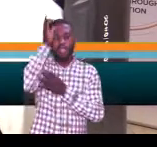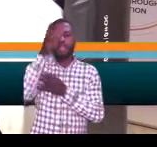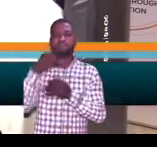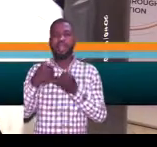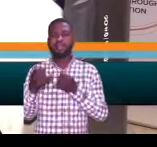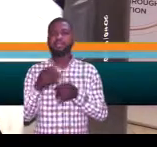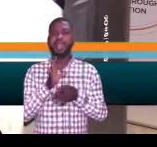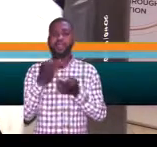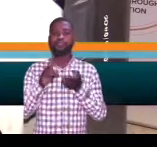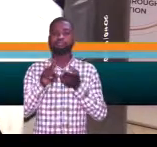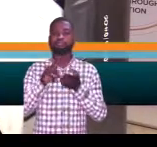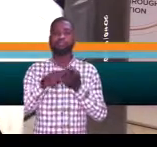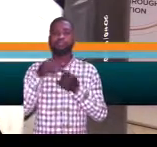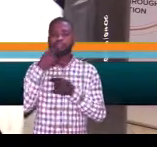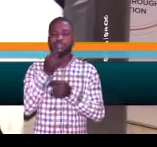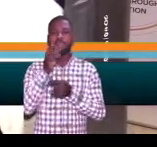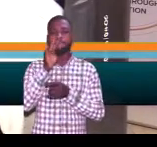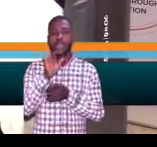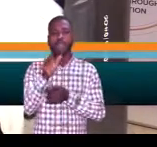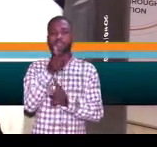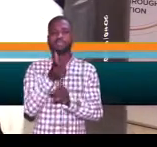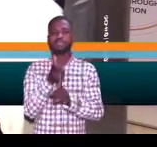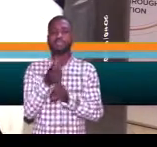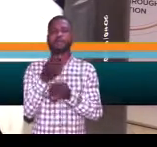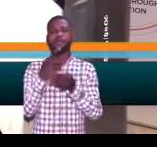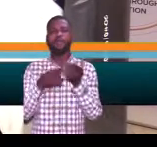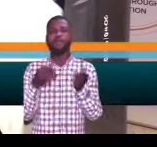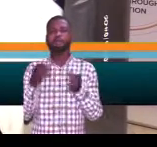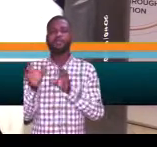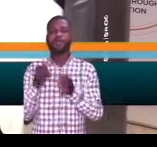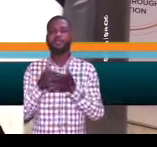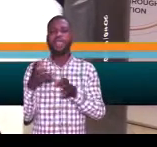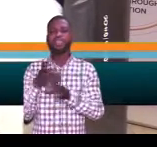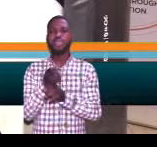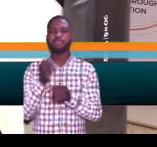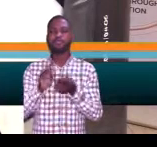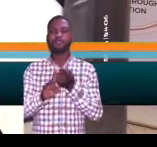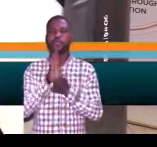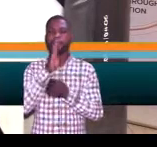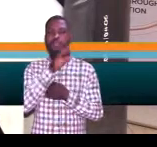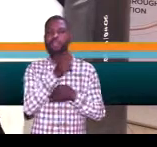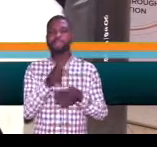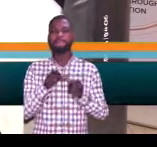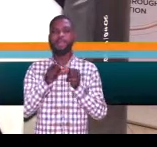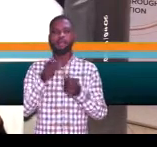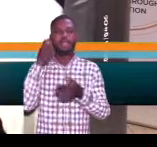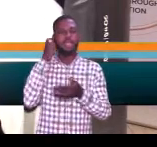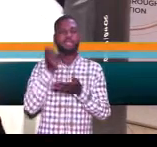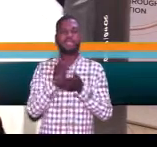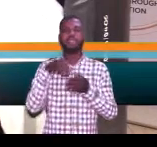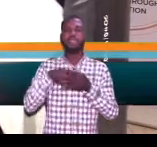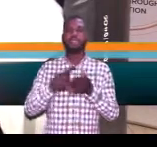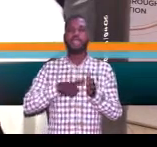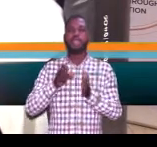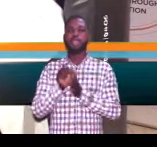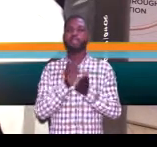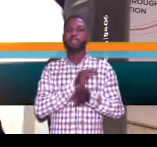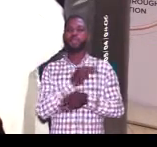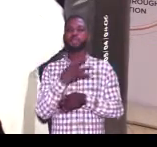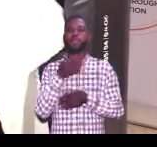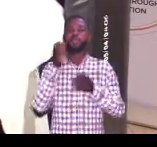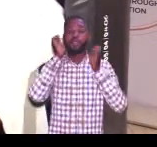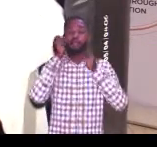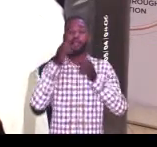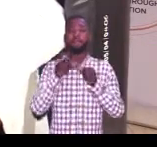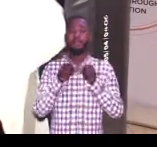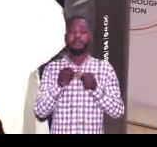little I've talked about. I want you to say it by yourself. What does it entail being a permanent secretary in the Lagos State Public Service?